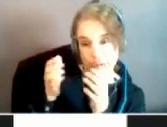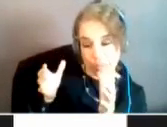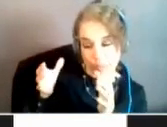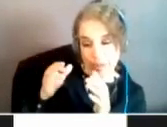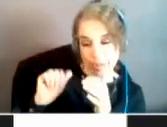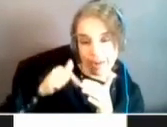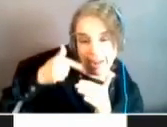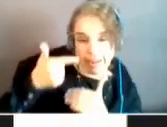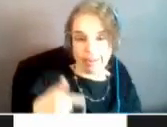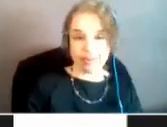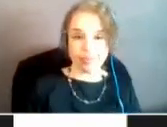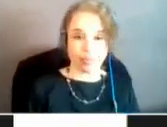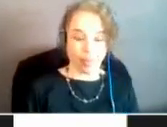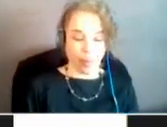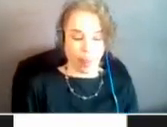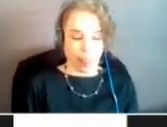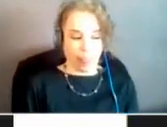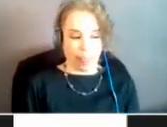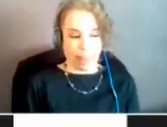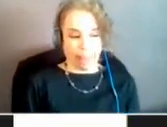And next slide.